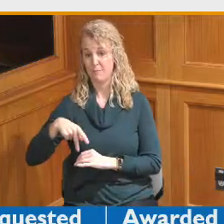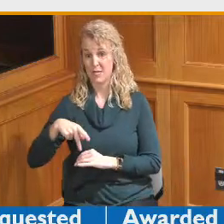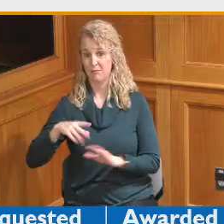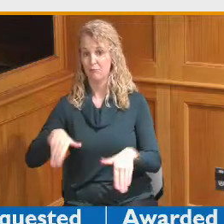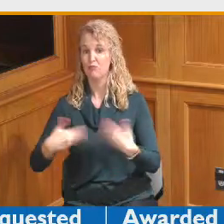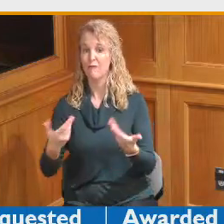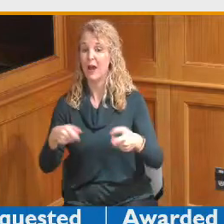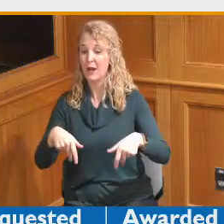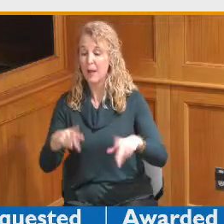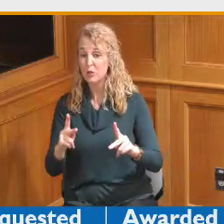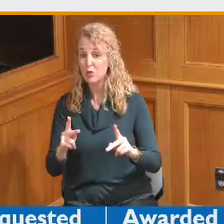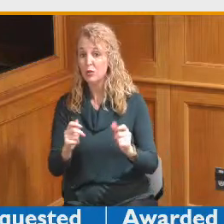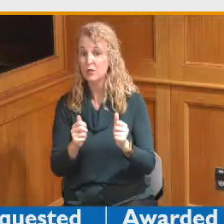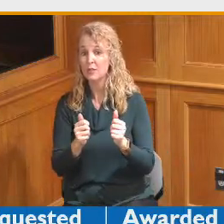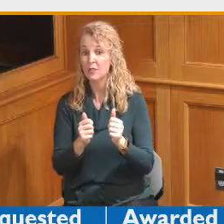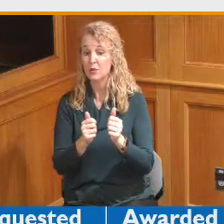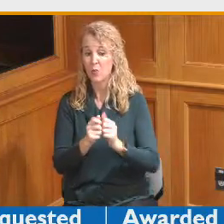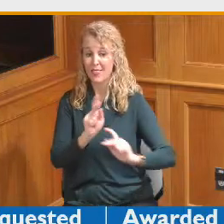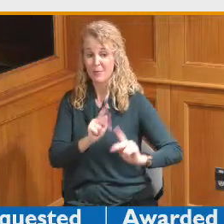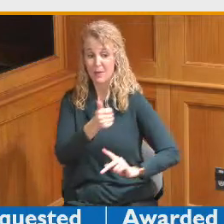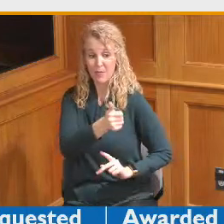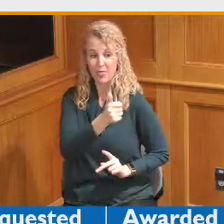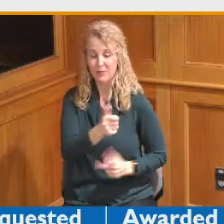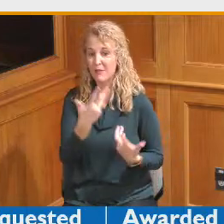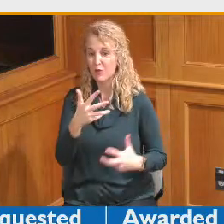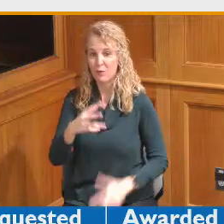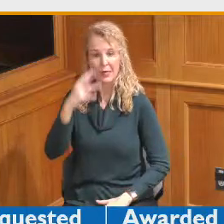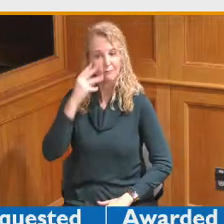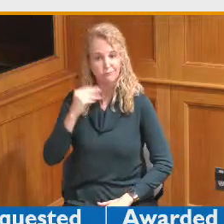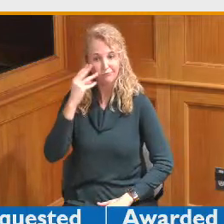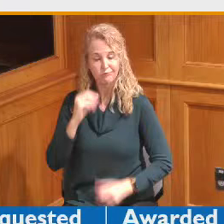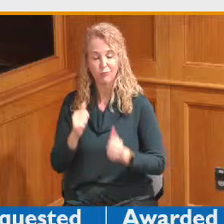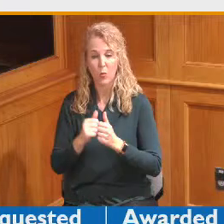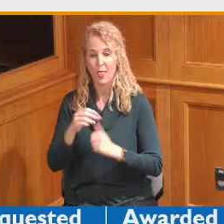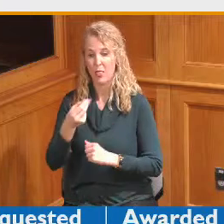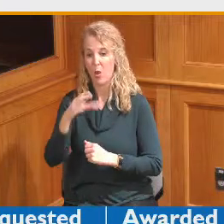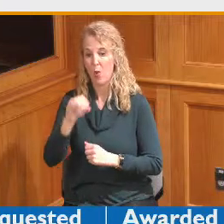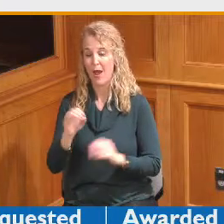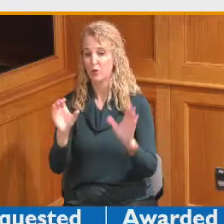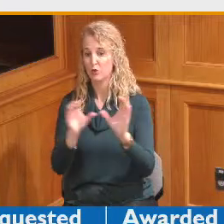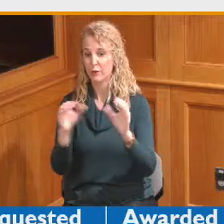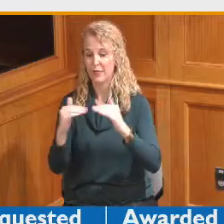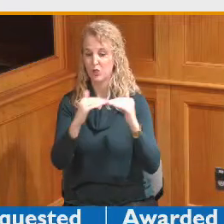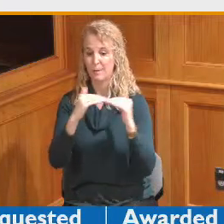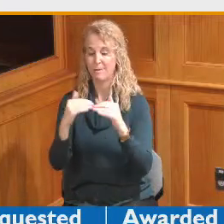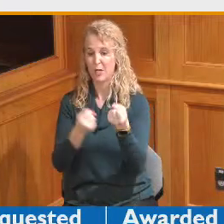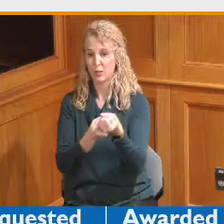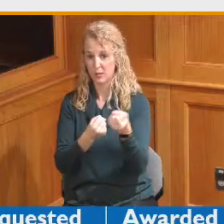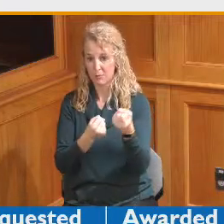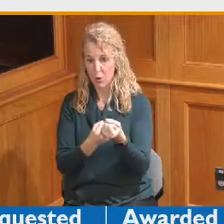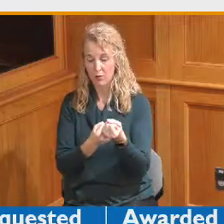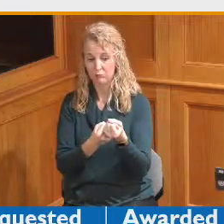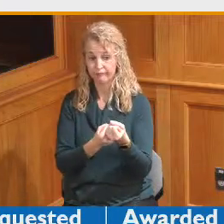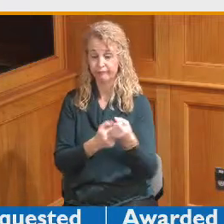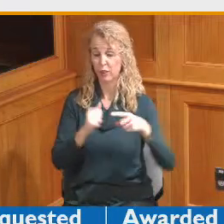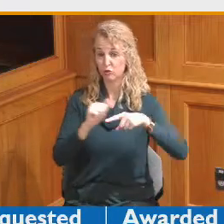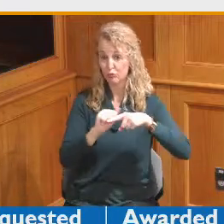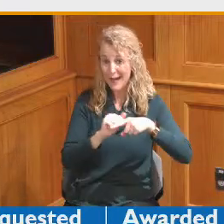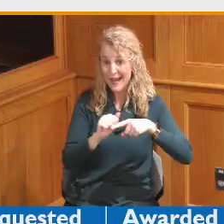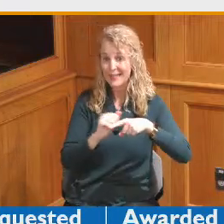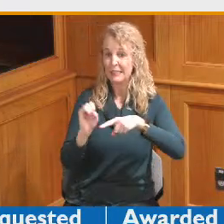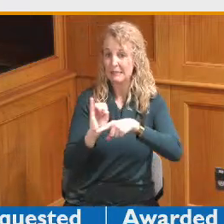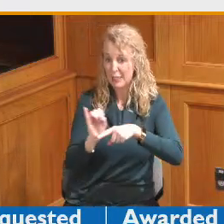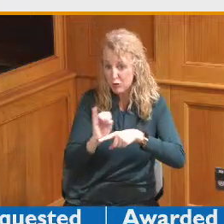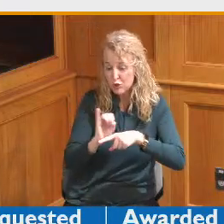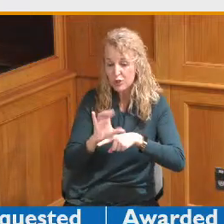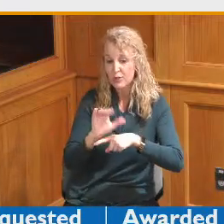opportunities for individuals with lived experience in the Ohio Certification Peer Support to receive training, paid internships,